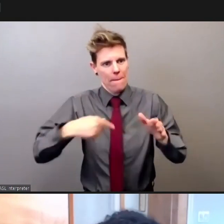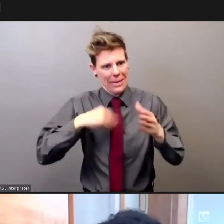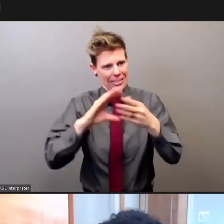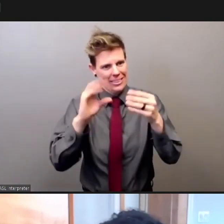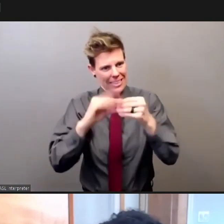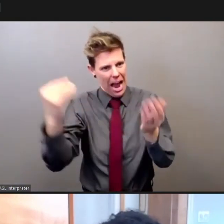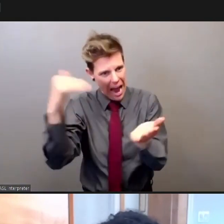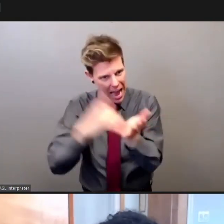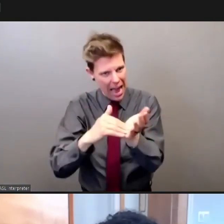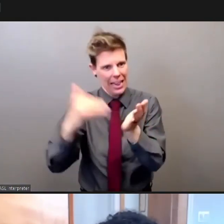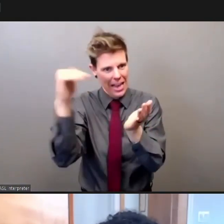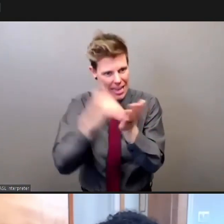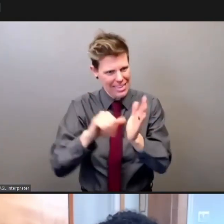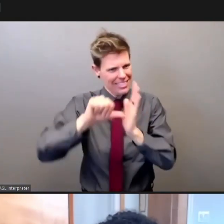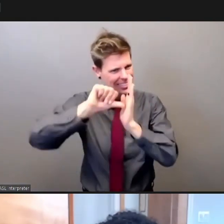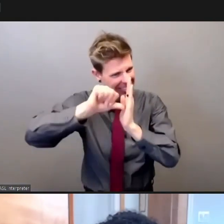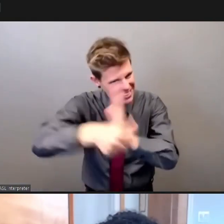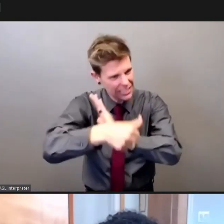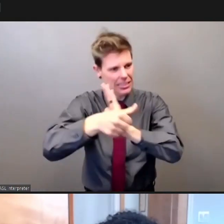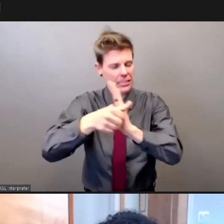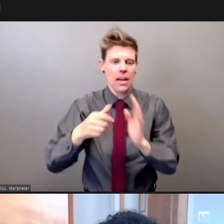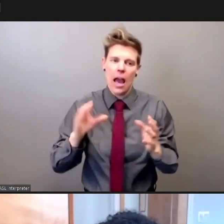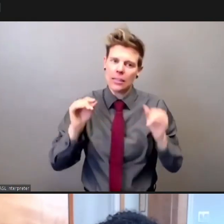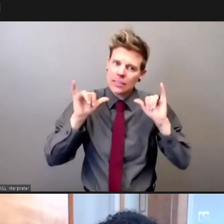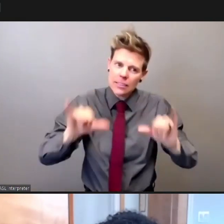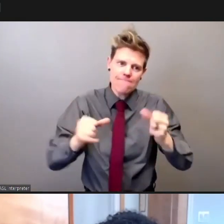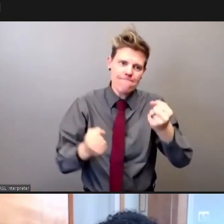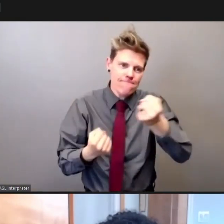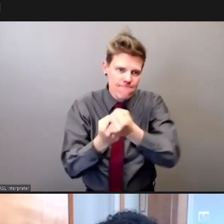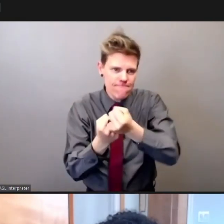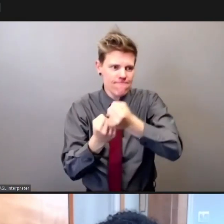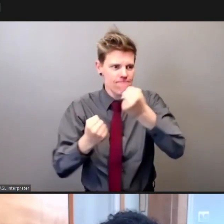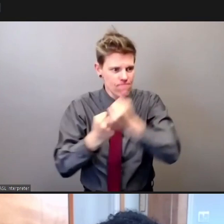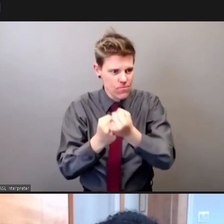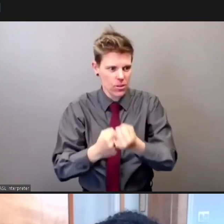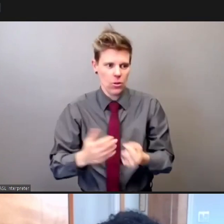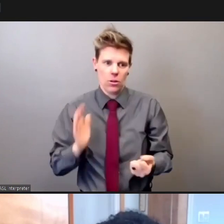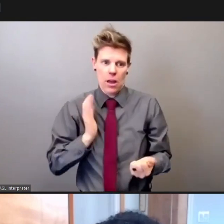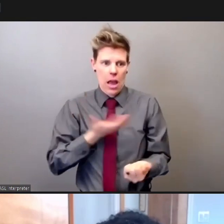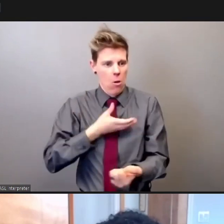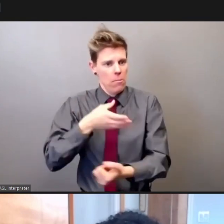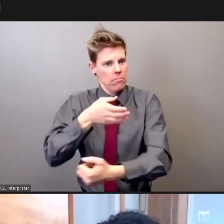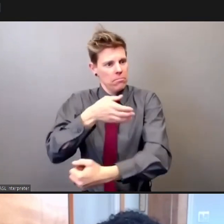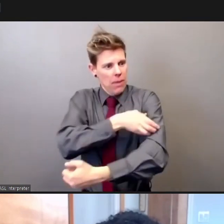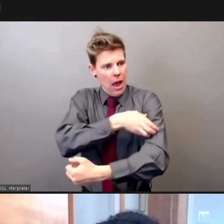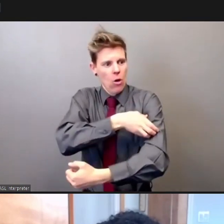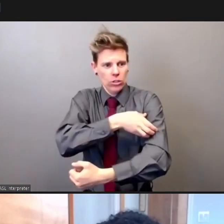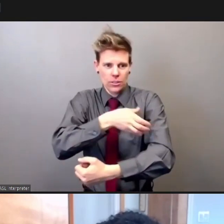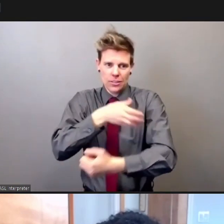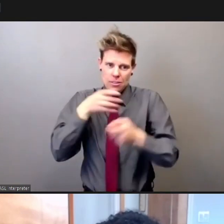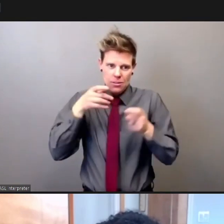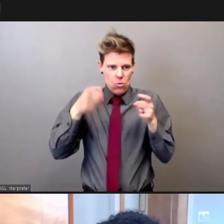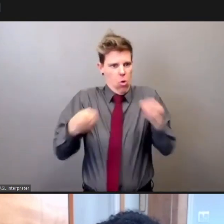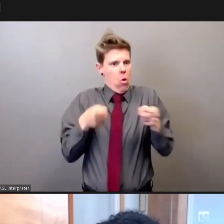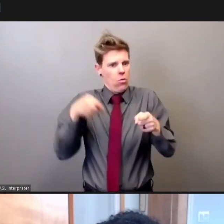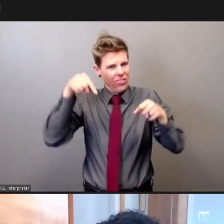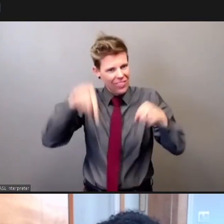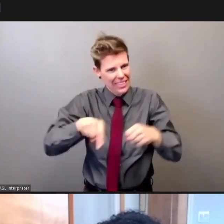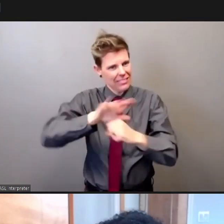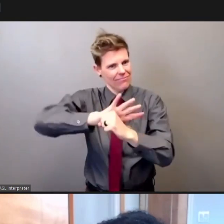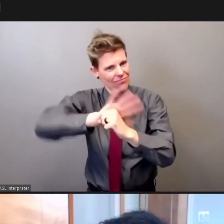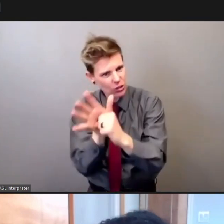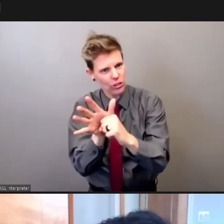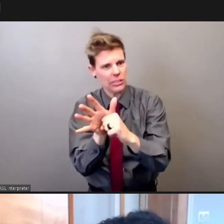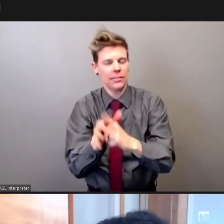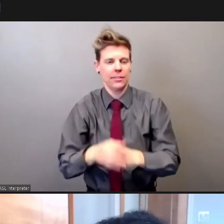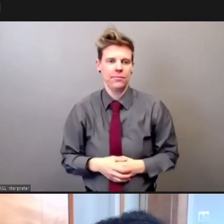lean in again. We have the power to control the virus. We just have to stay vigilant. Dr. Grace? Yeah, I just wanted